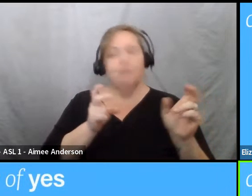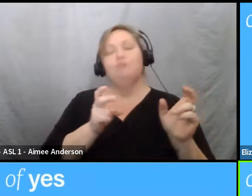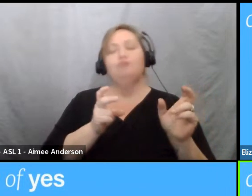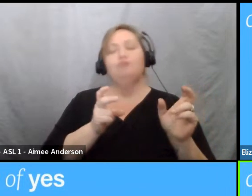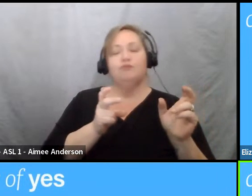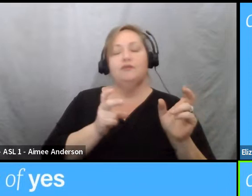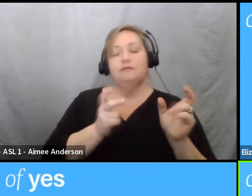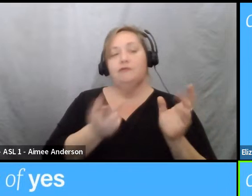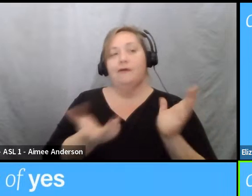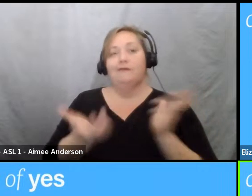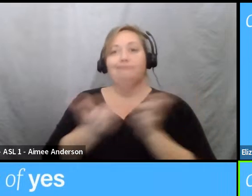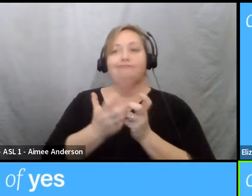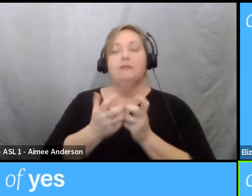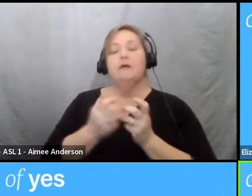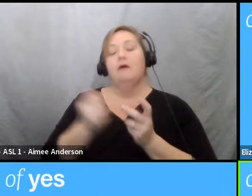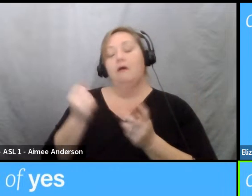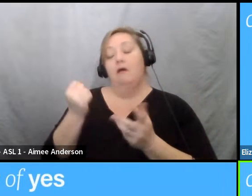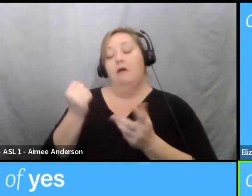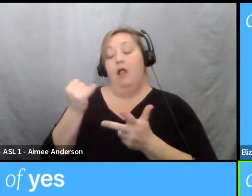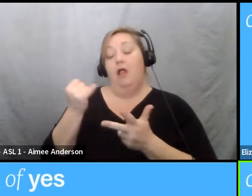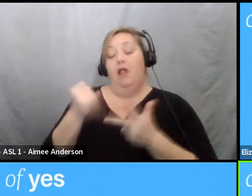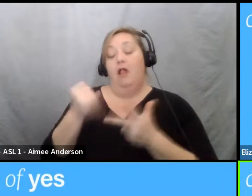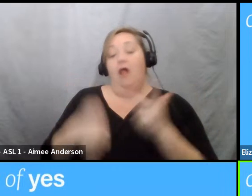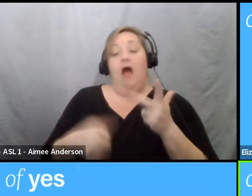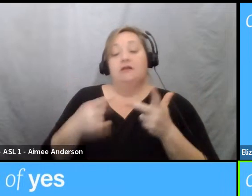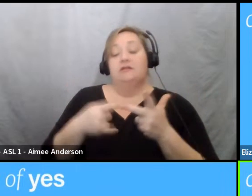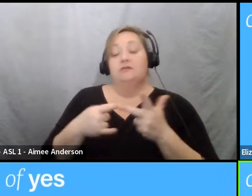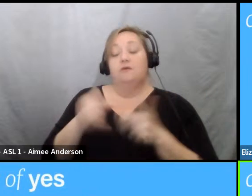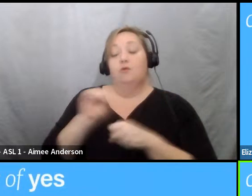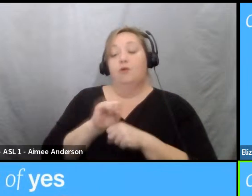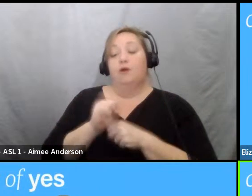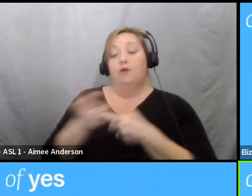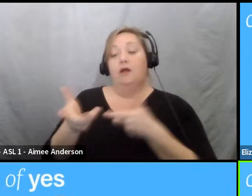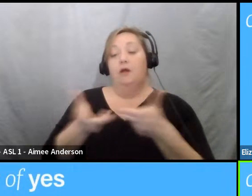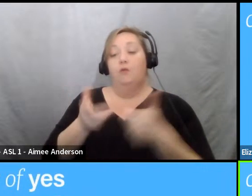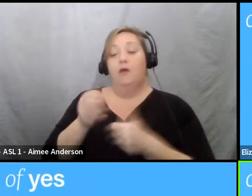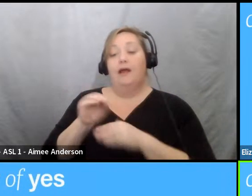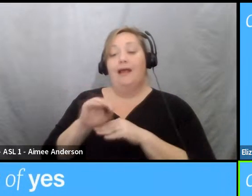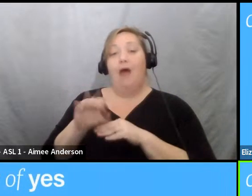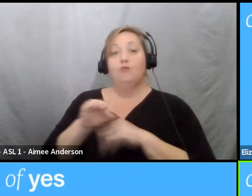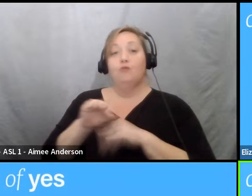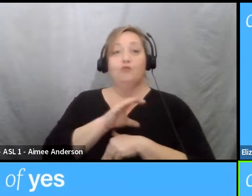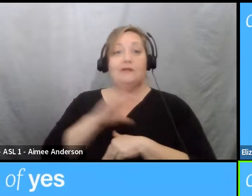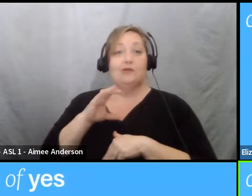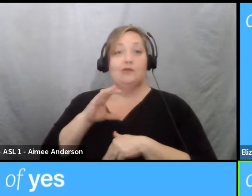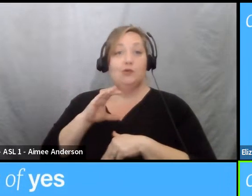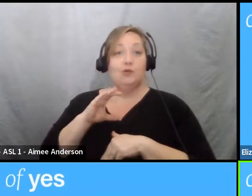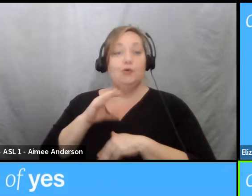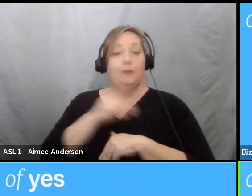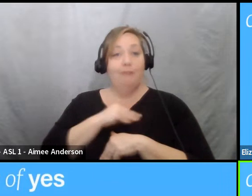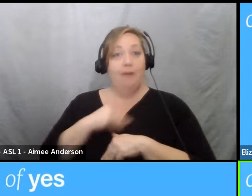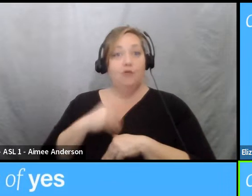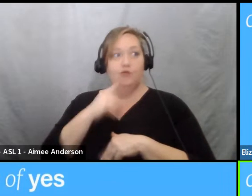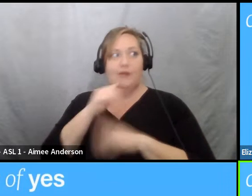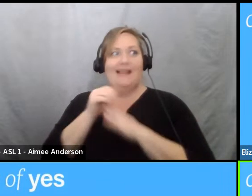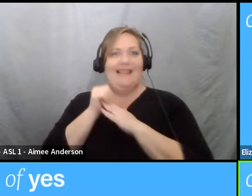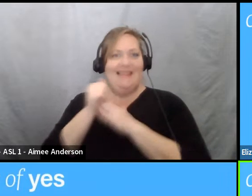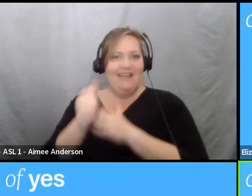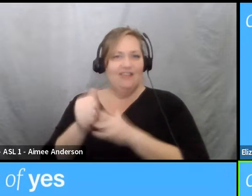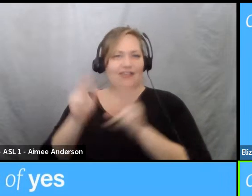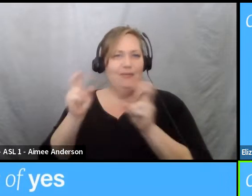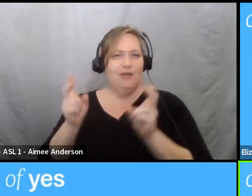work. And then lastly, we're working in conjunction with council members who have really taken leadership on this issue. The